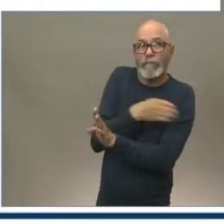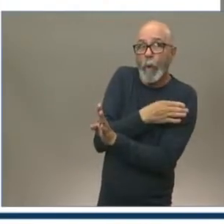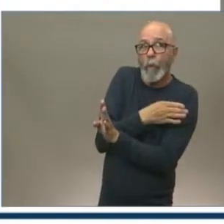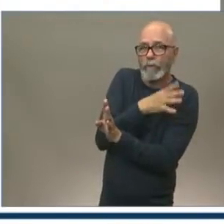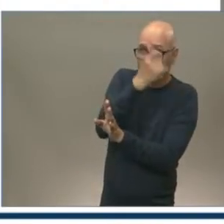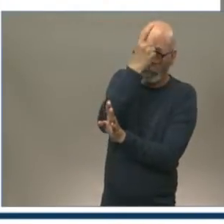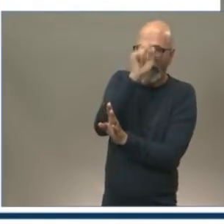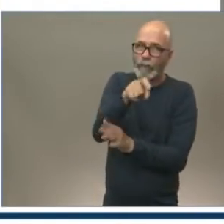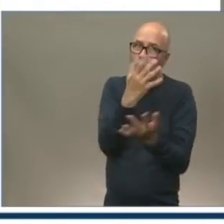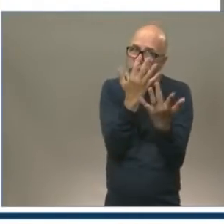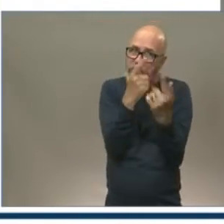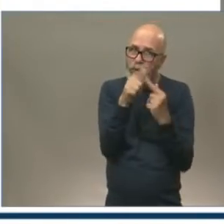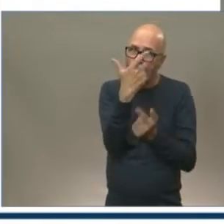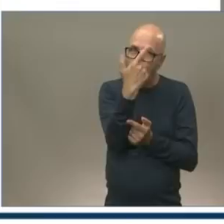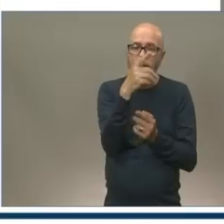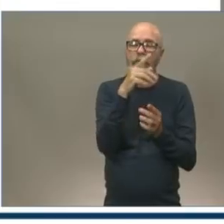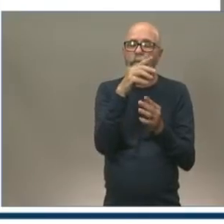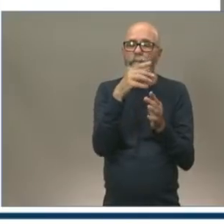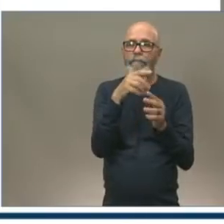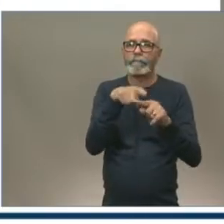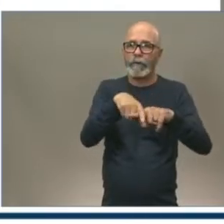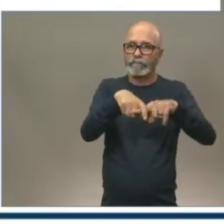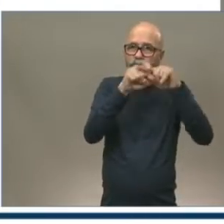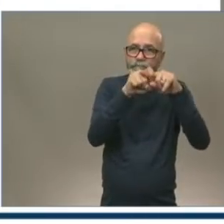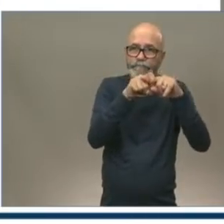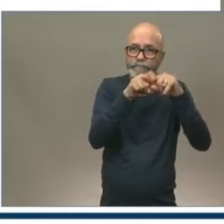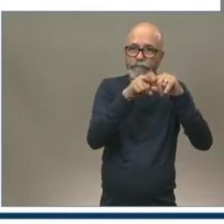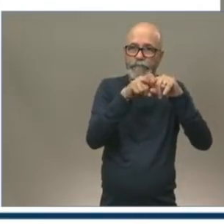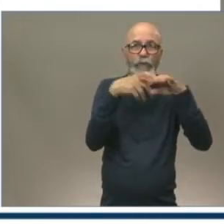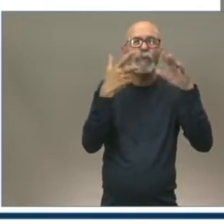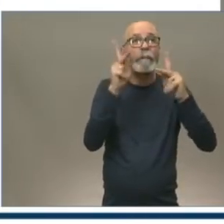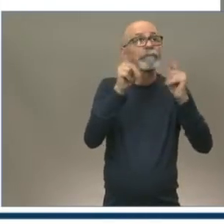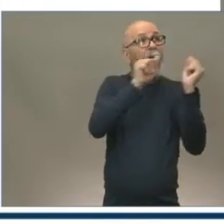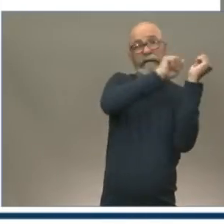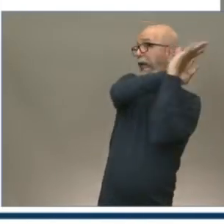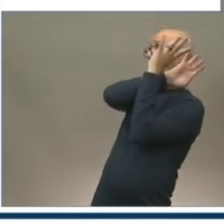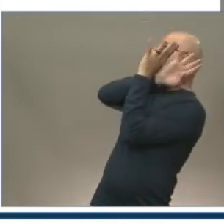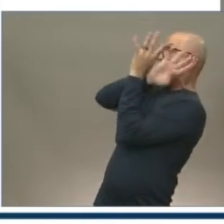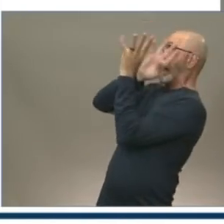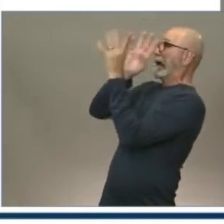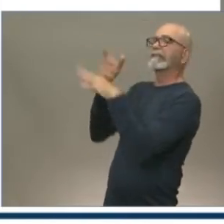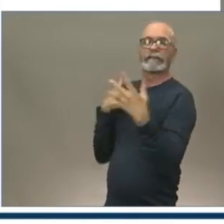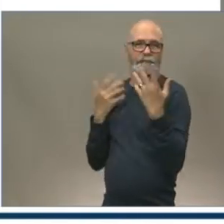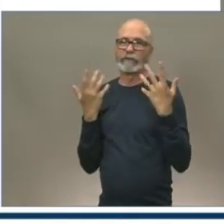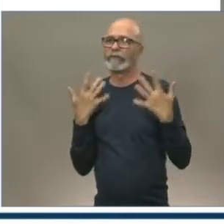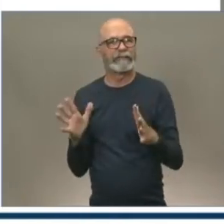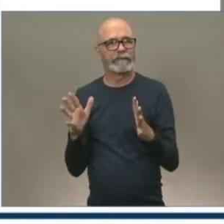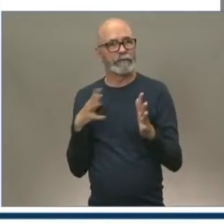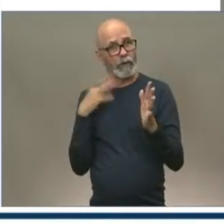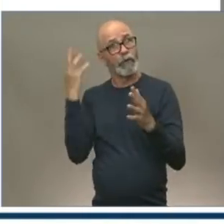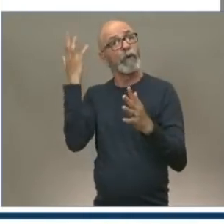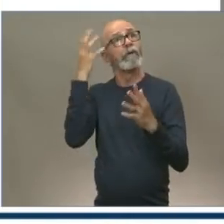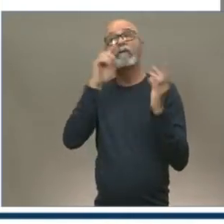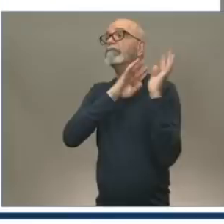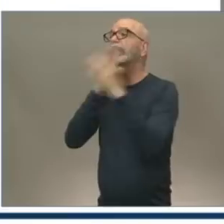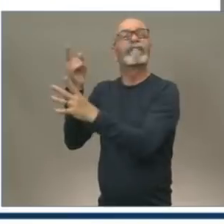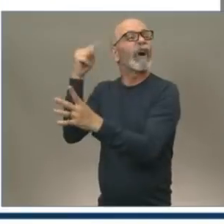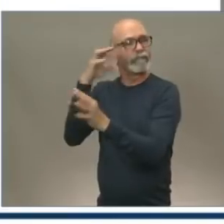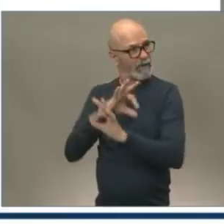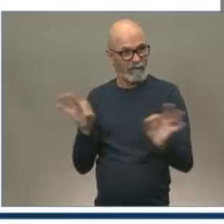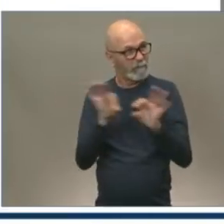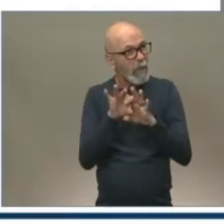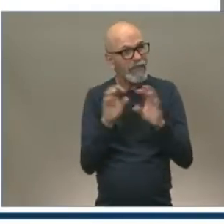to stop the flow of people coming into the province for non-essential reasons, including moving